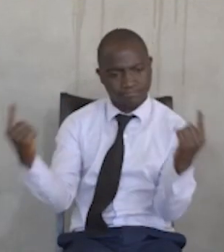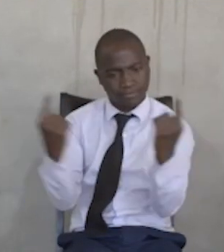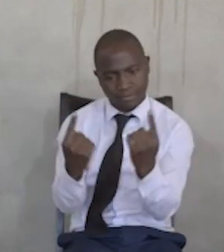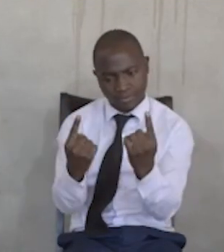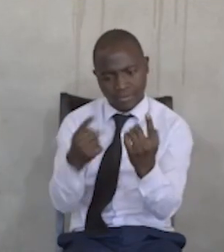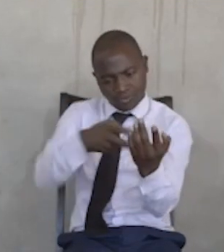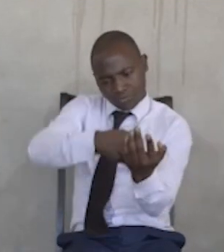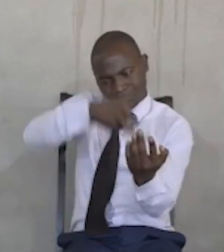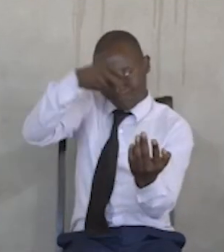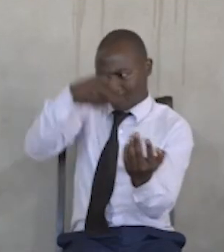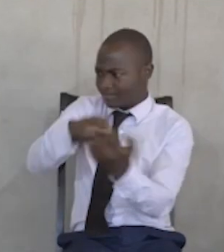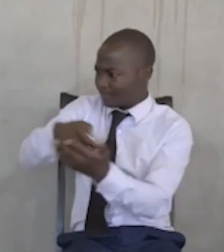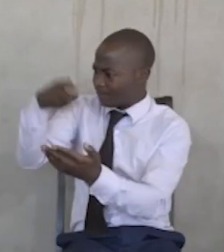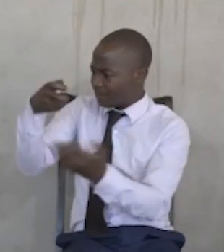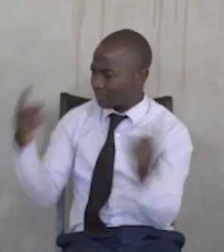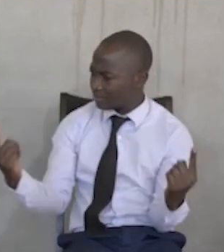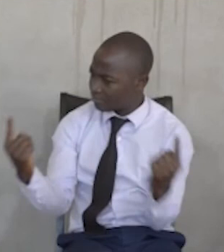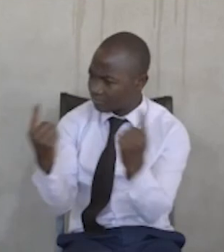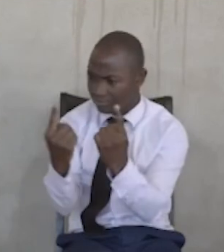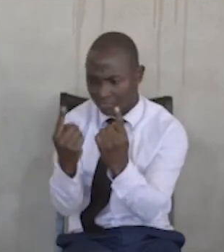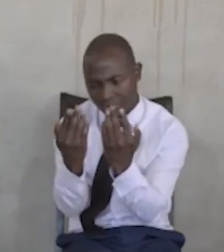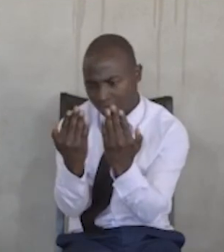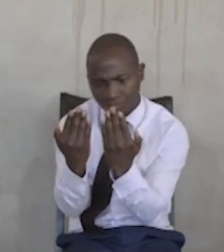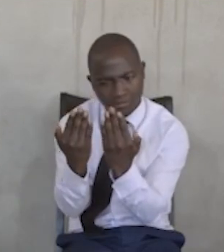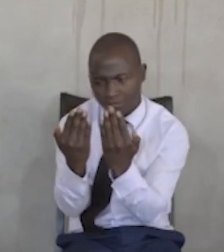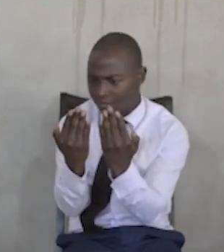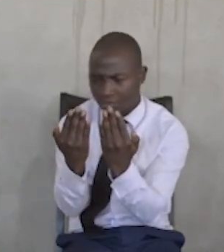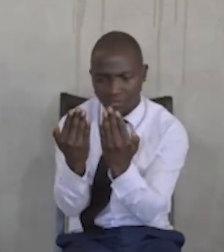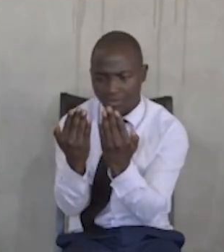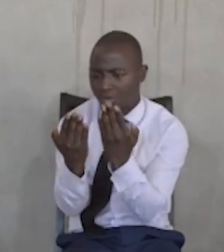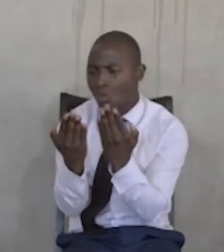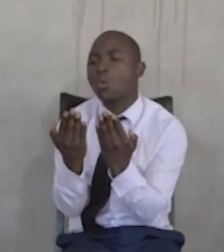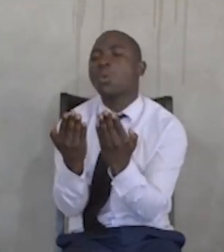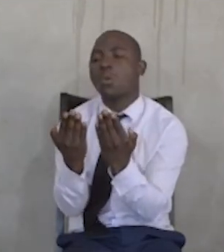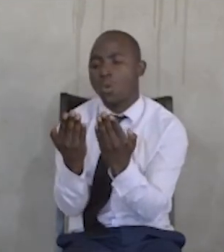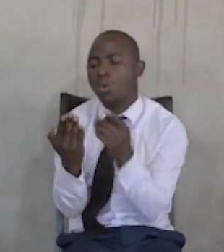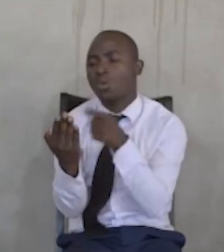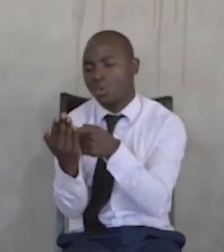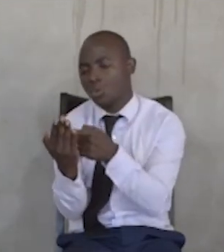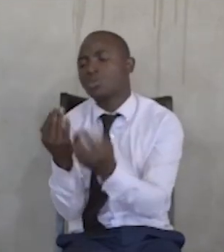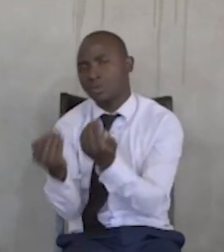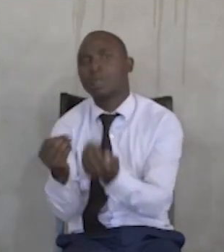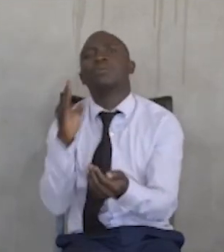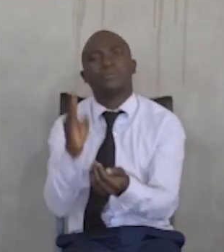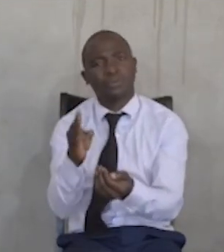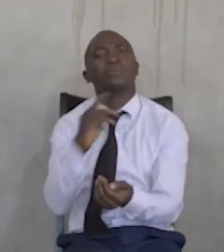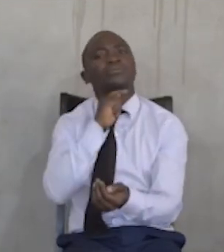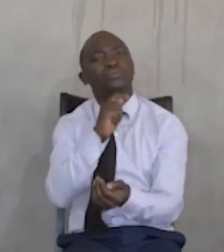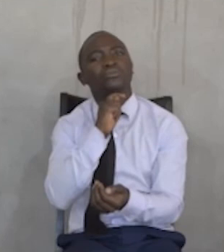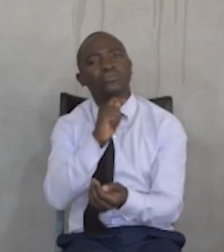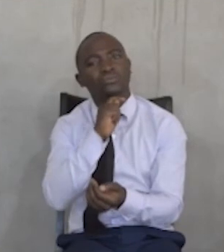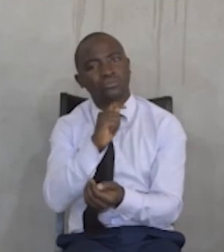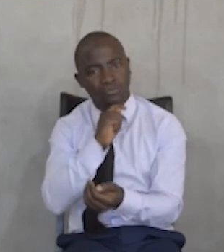same gene is the one with the problem in the child. In terms of